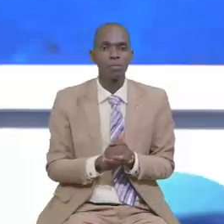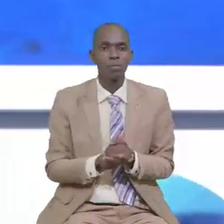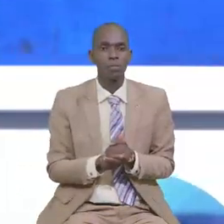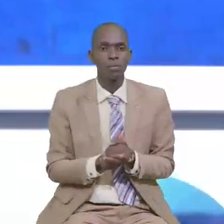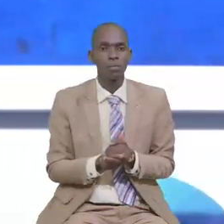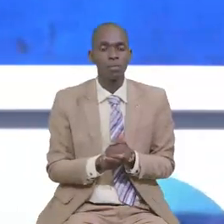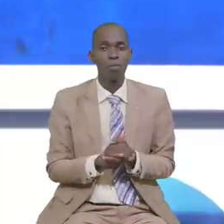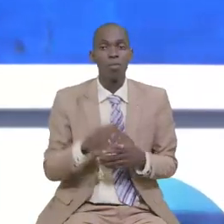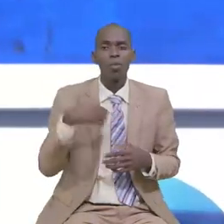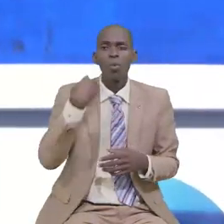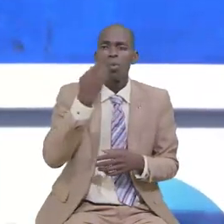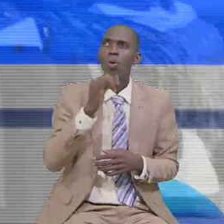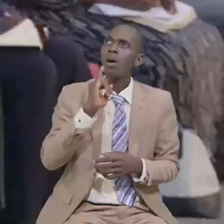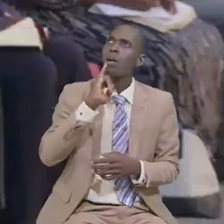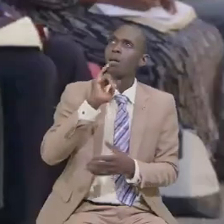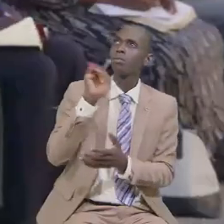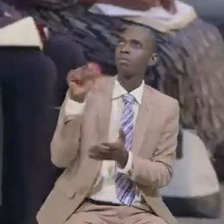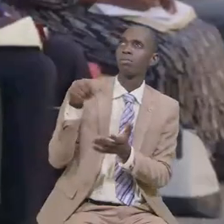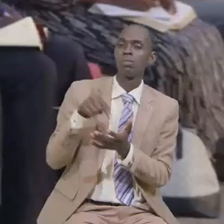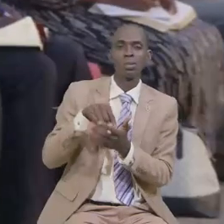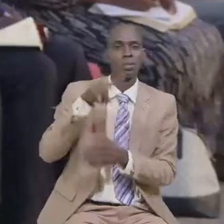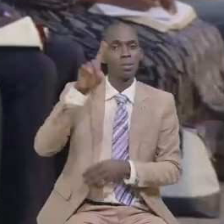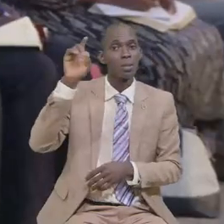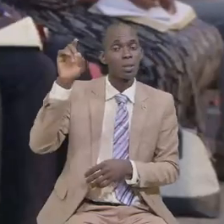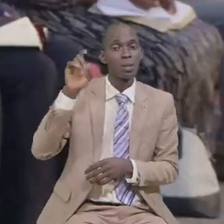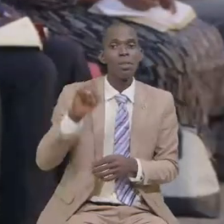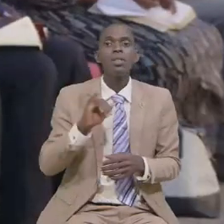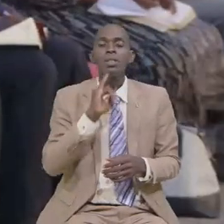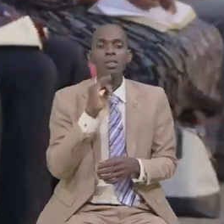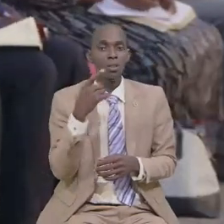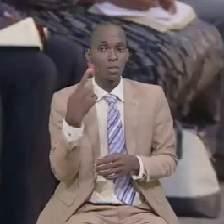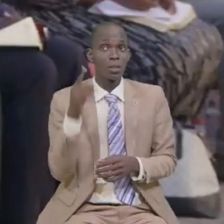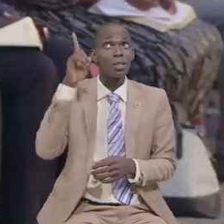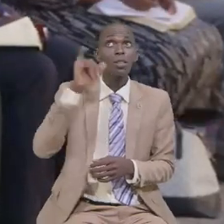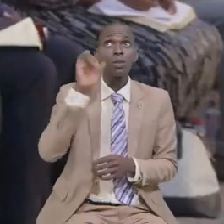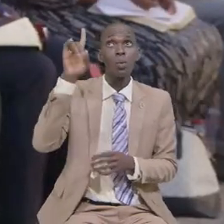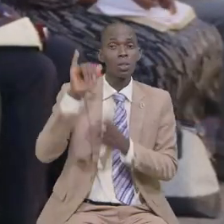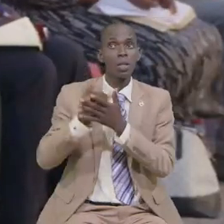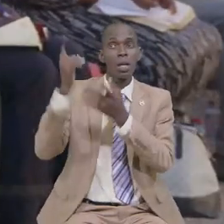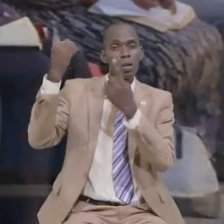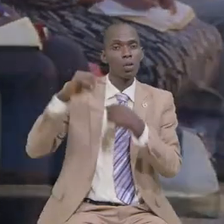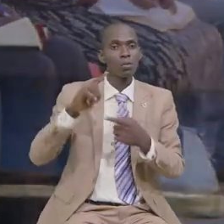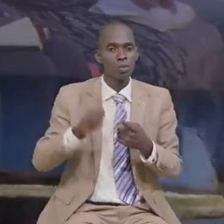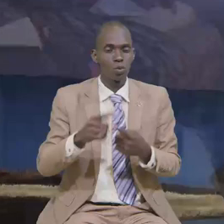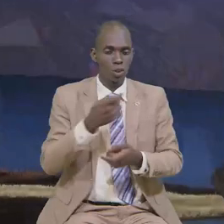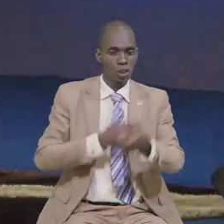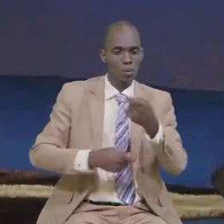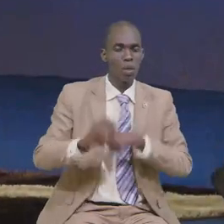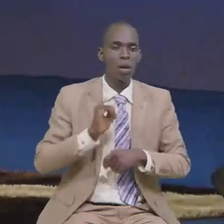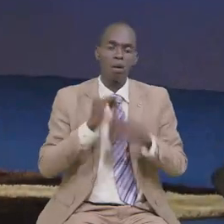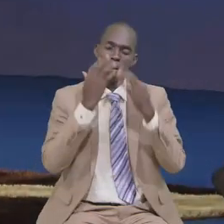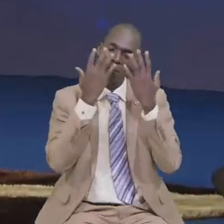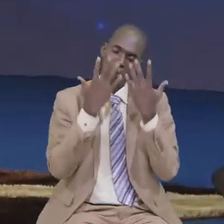Who is this? And the one that has replaced, that has come to replace our sadness with joy